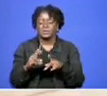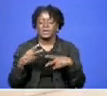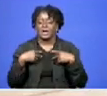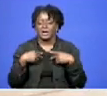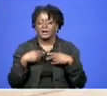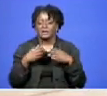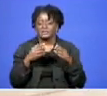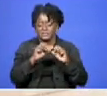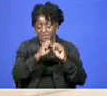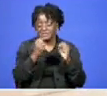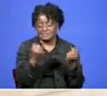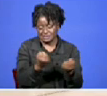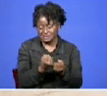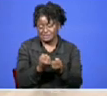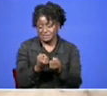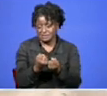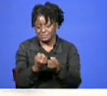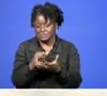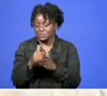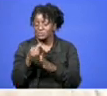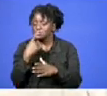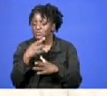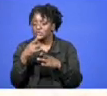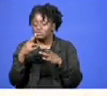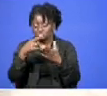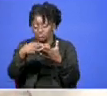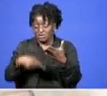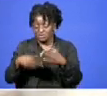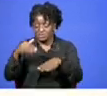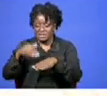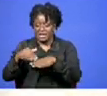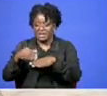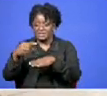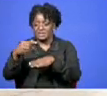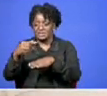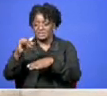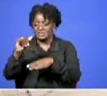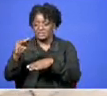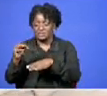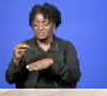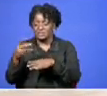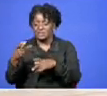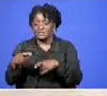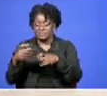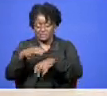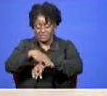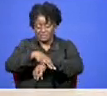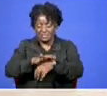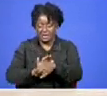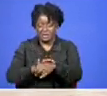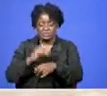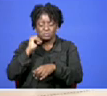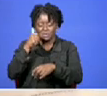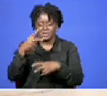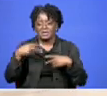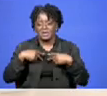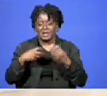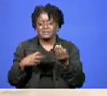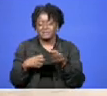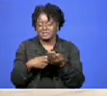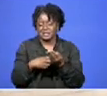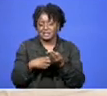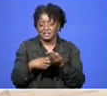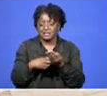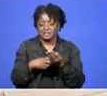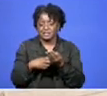those who are registered at the gym, they are given a band, and as of tomorrow, they will have a ticket that they're going to be able to come. And